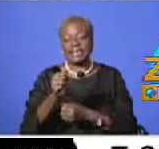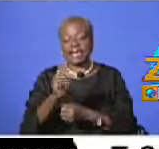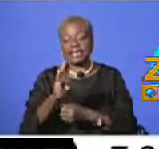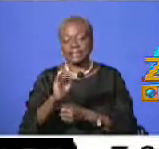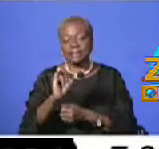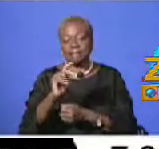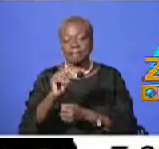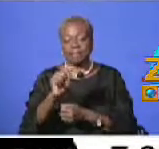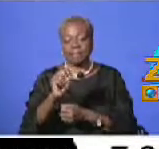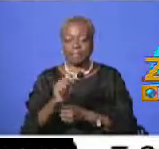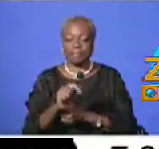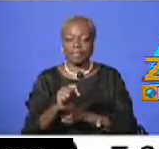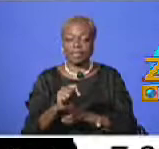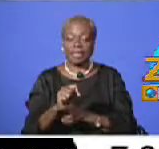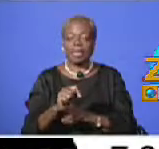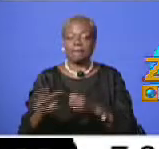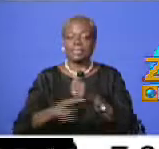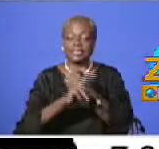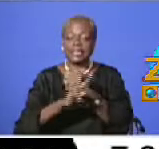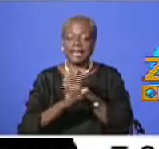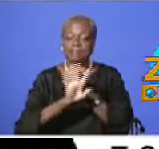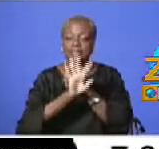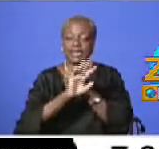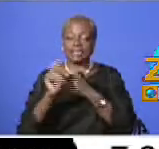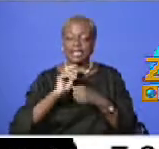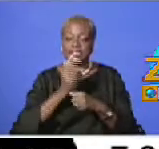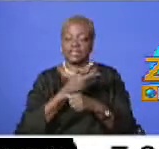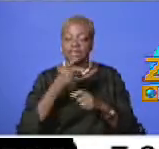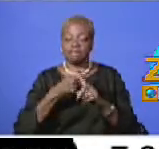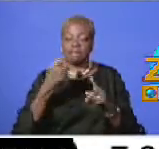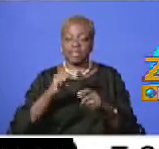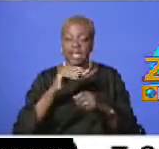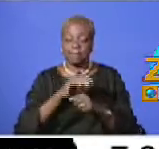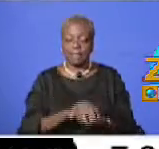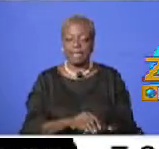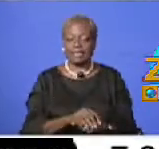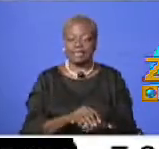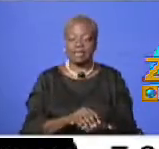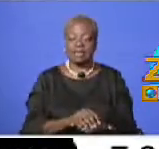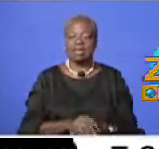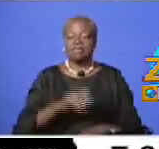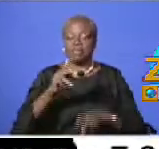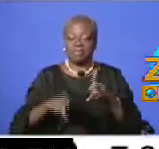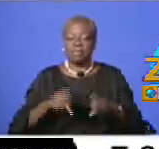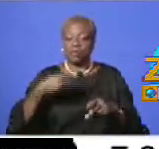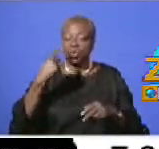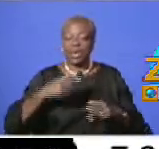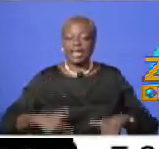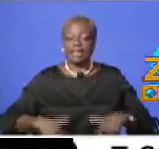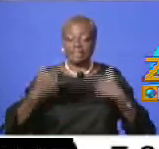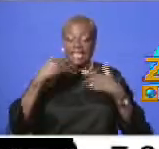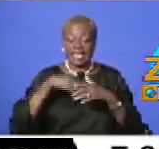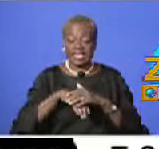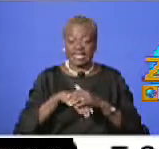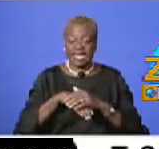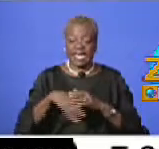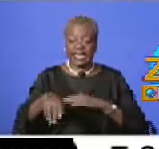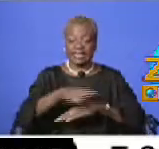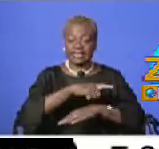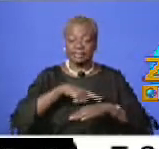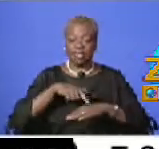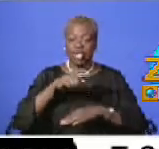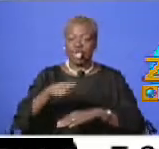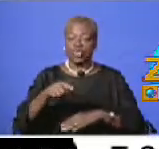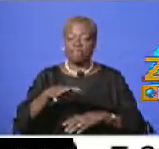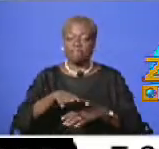from all of these impacts. And here's some advice for those residing inland. You'll find lots of buildings that are